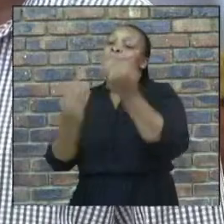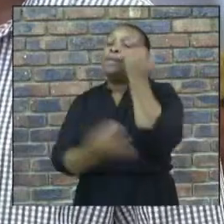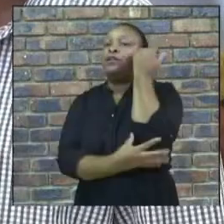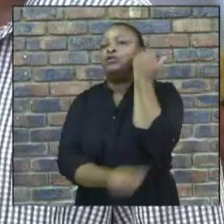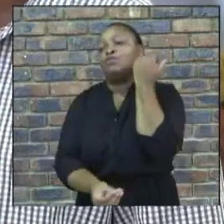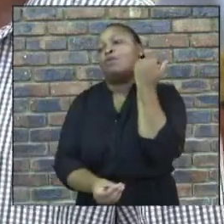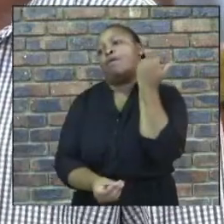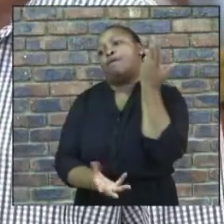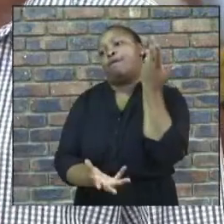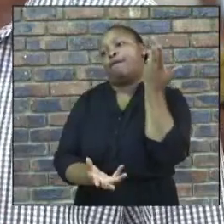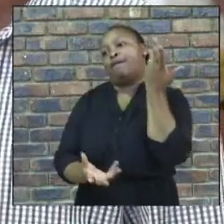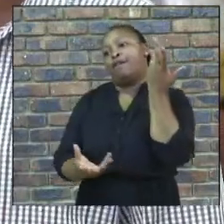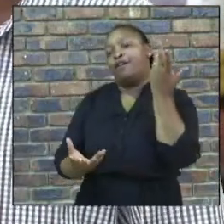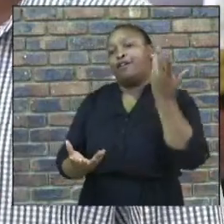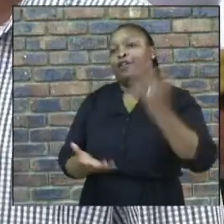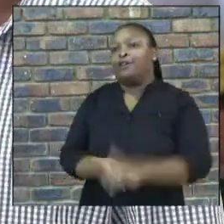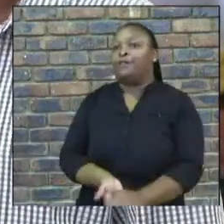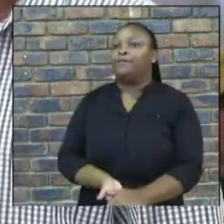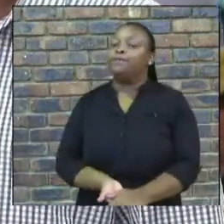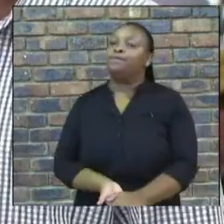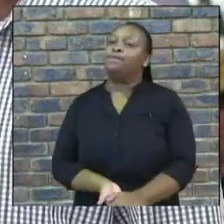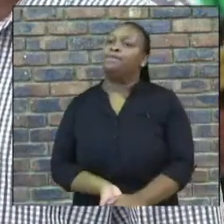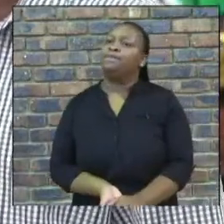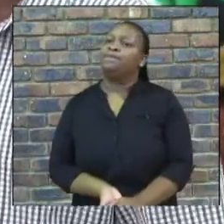now today we have to say ukuthi